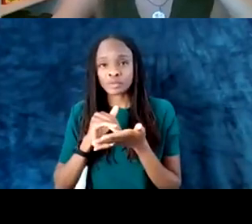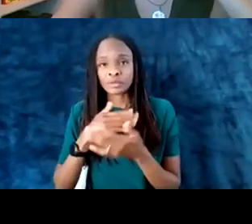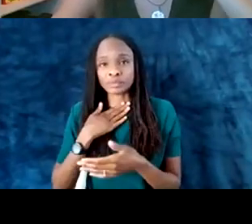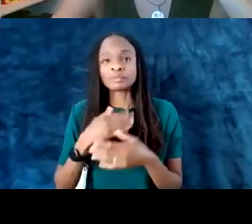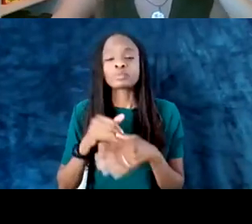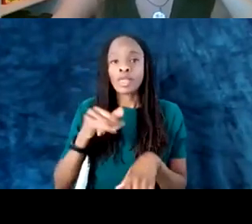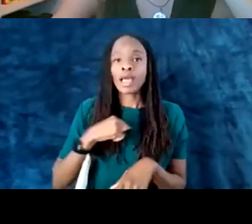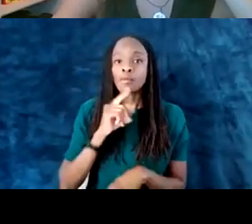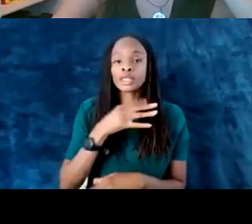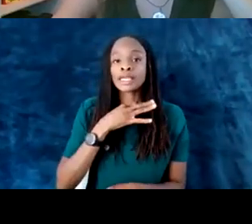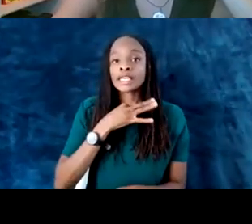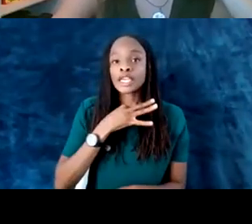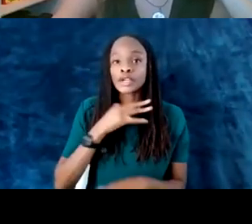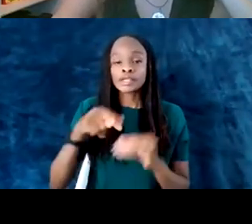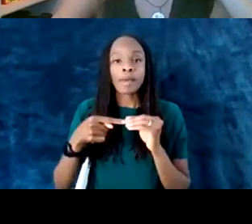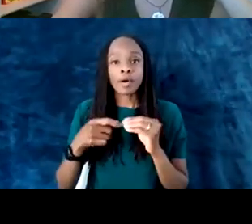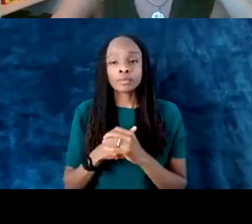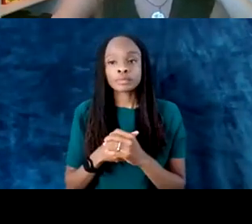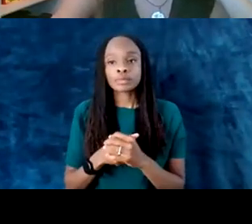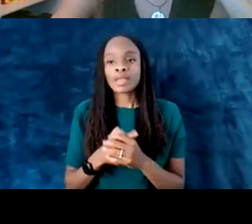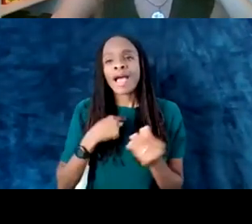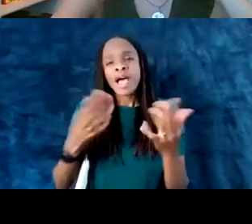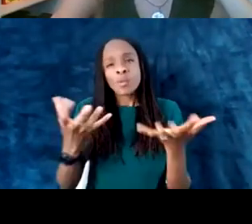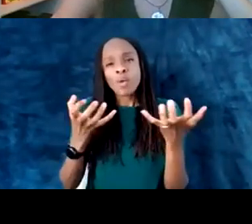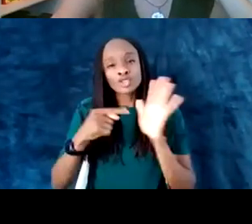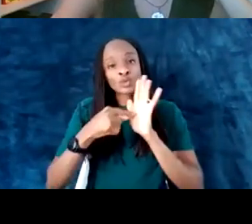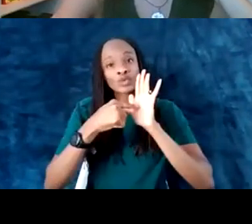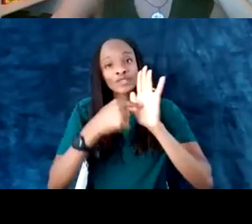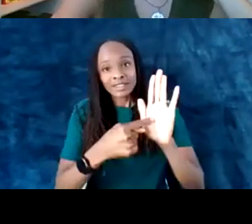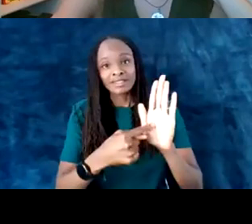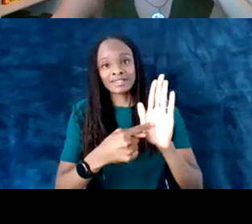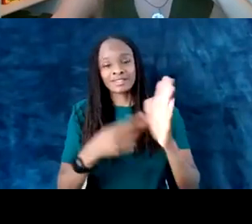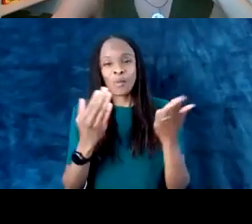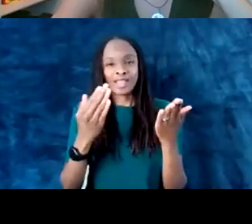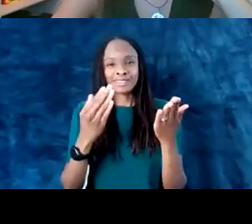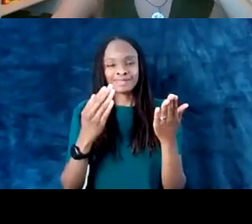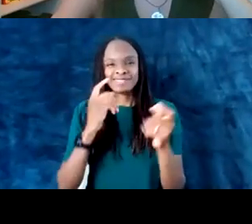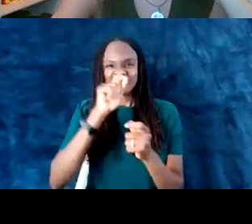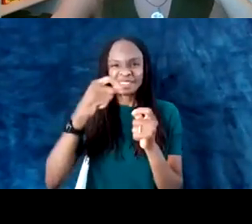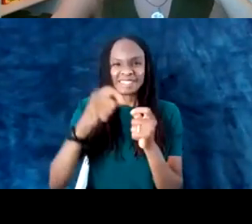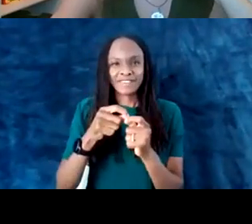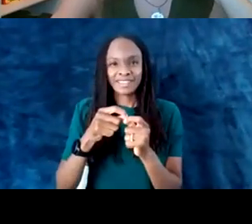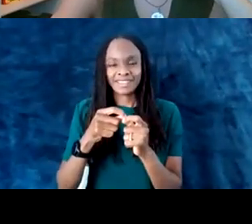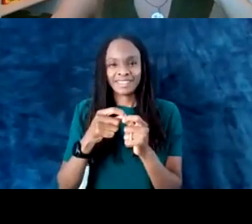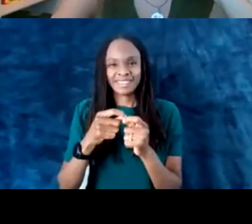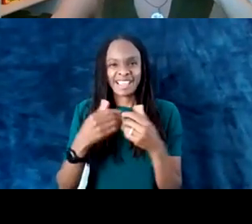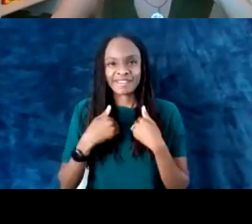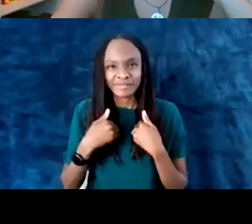that I'm really curious about, you know, I want to reveal, you know, what specifically are, you know, are there